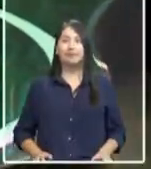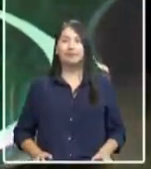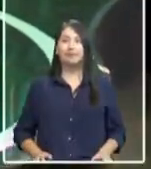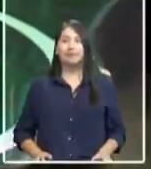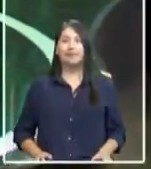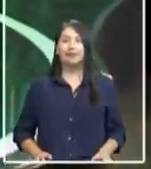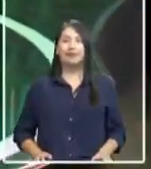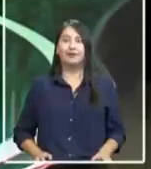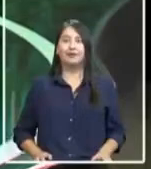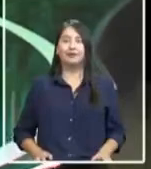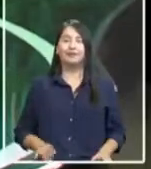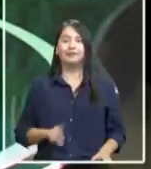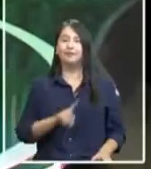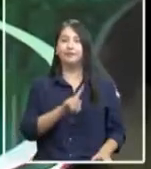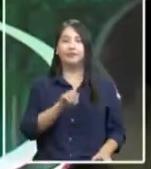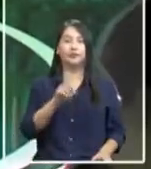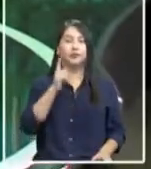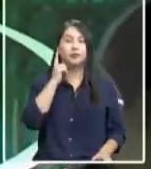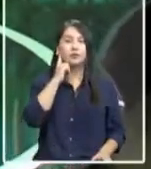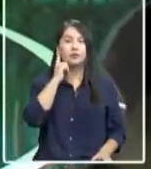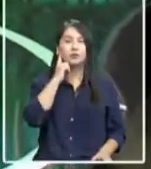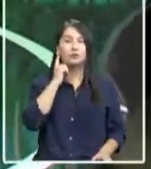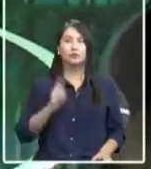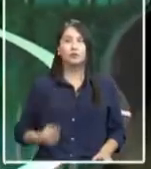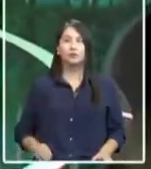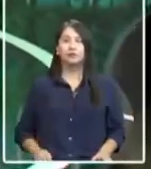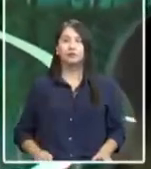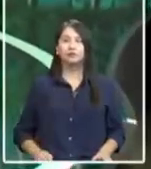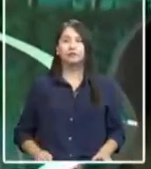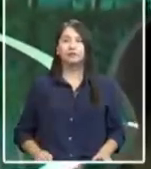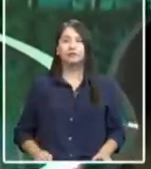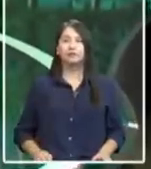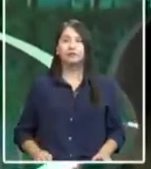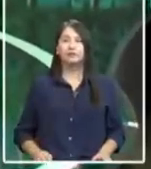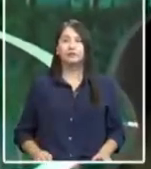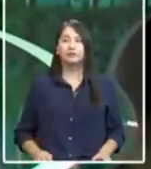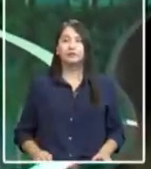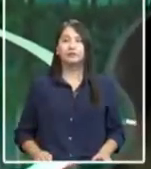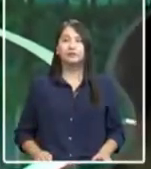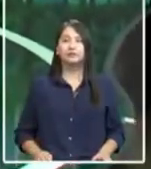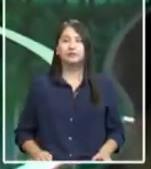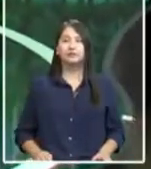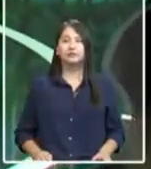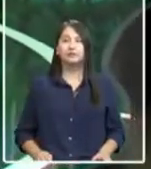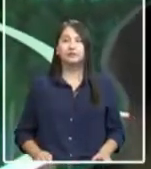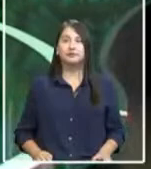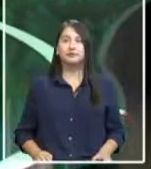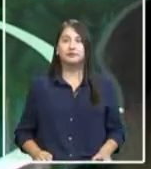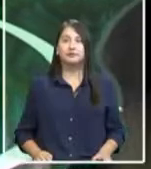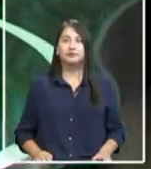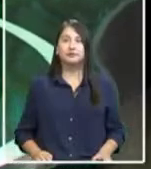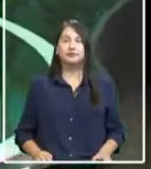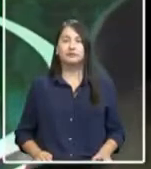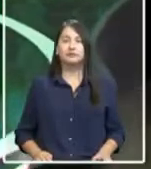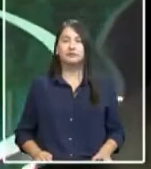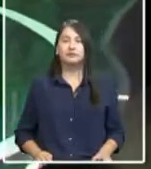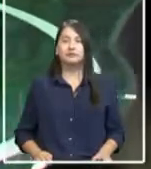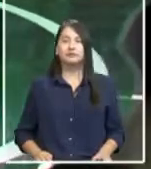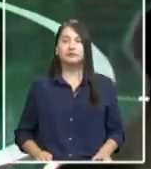industria pesquera y sus impactos en los ecosistemas marinos de Chile. Sin duda, un aporte